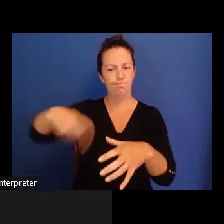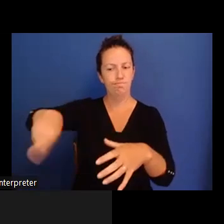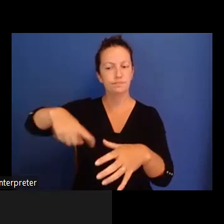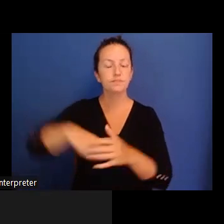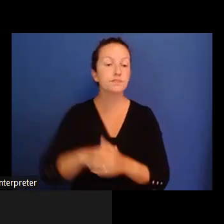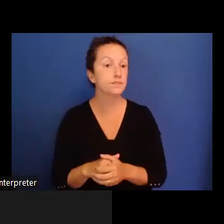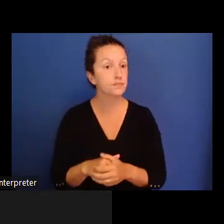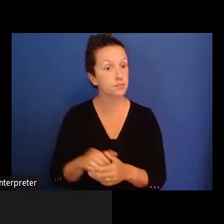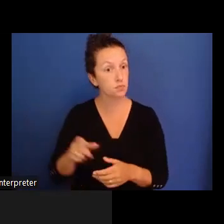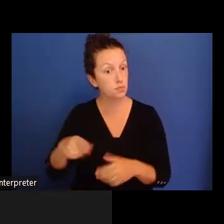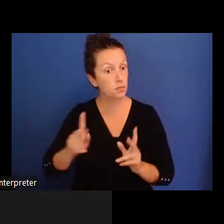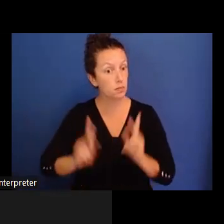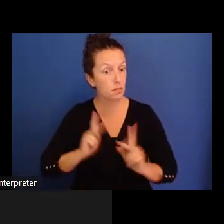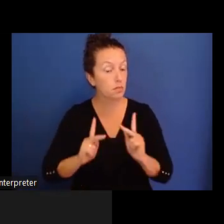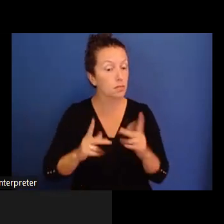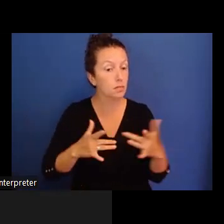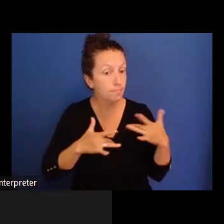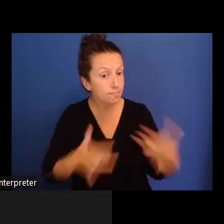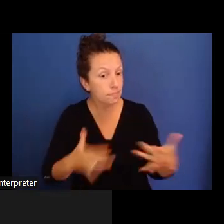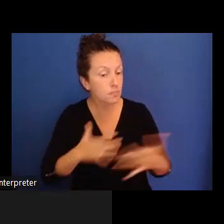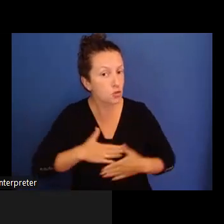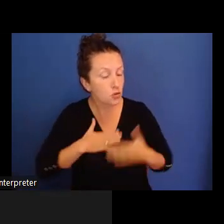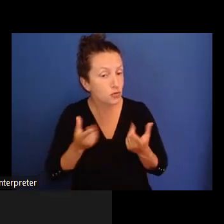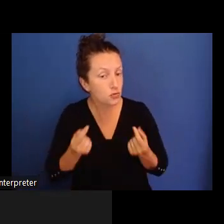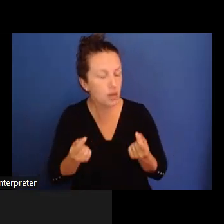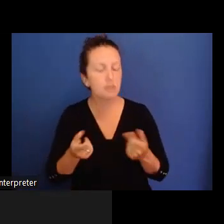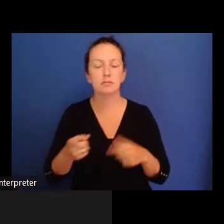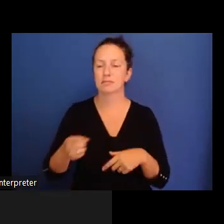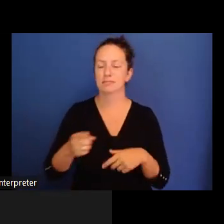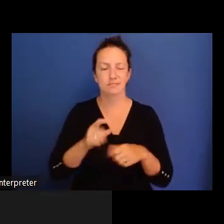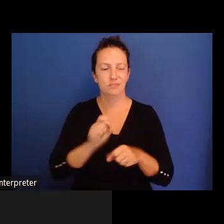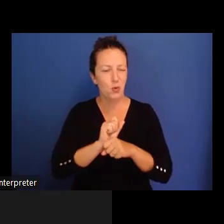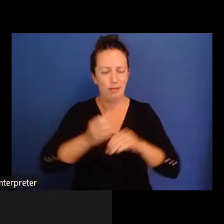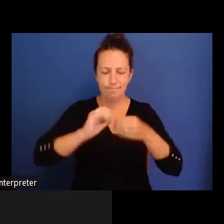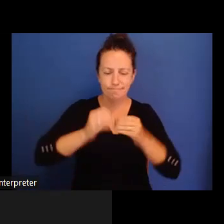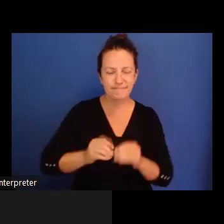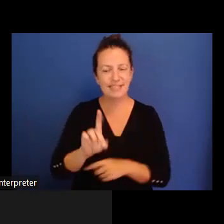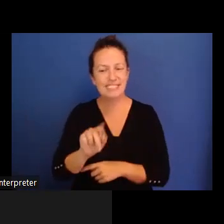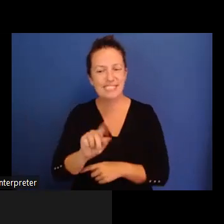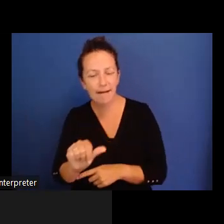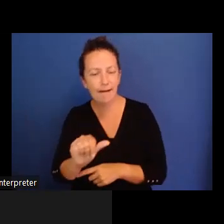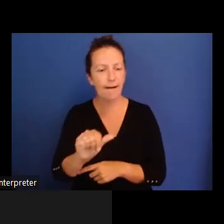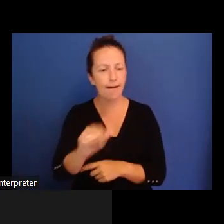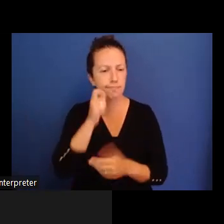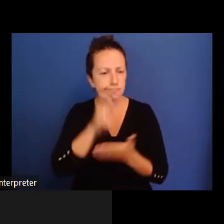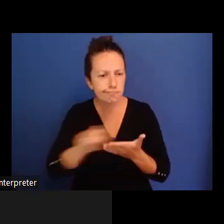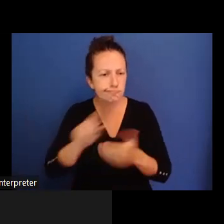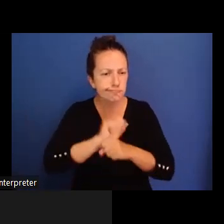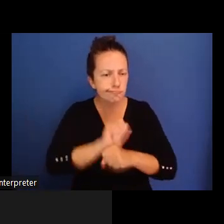group are people who like to work with data and clerical or have numerical